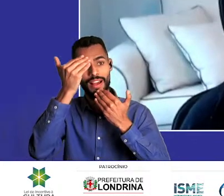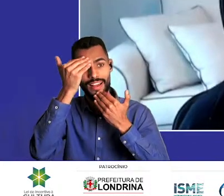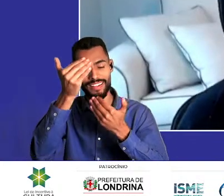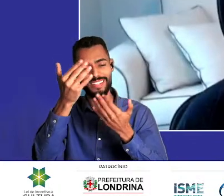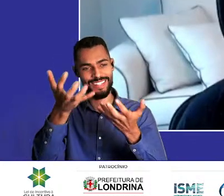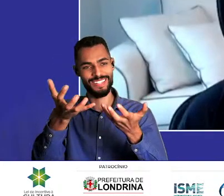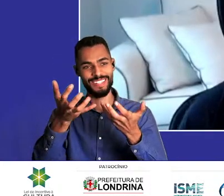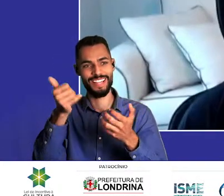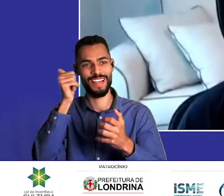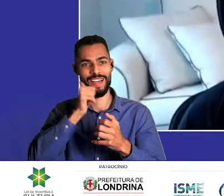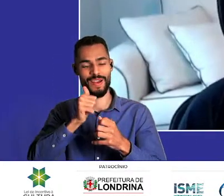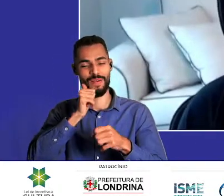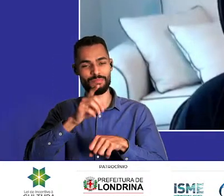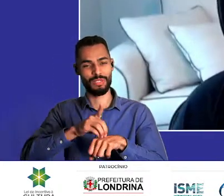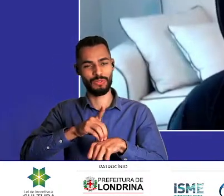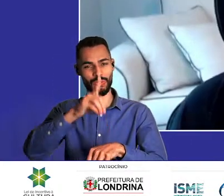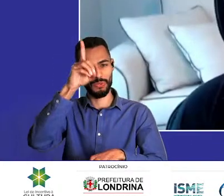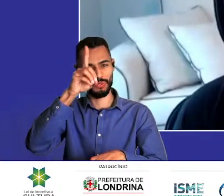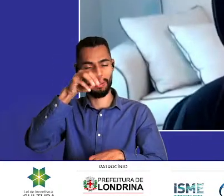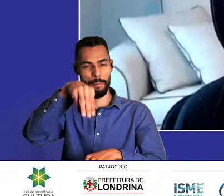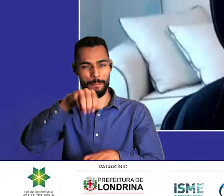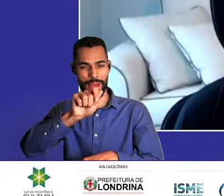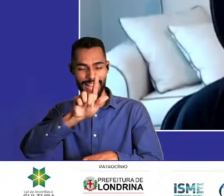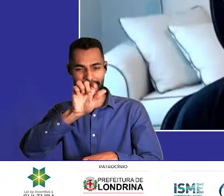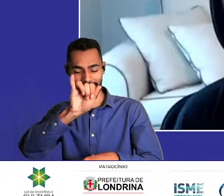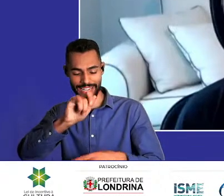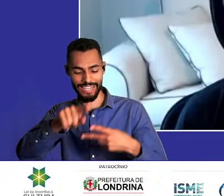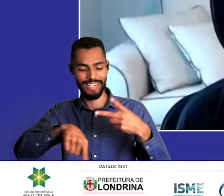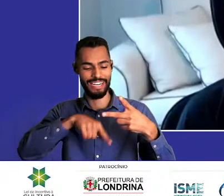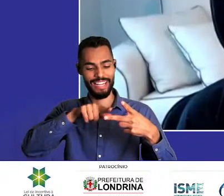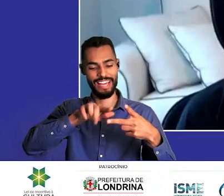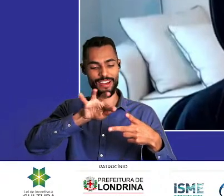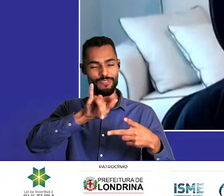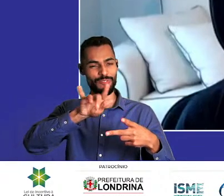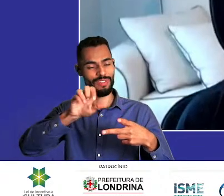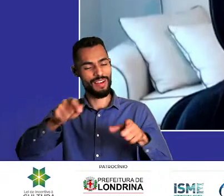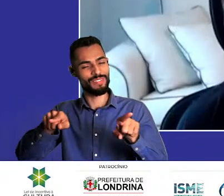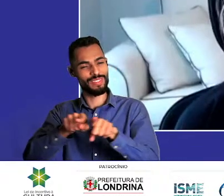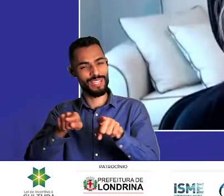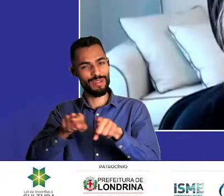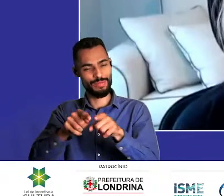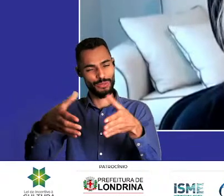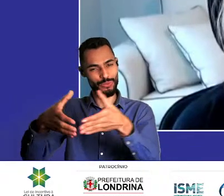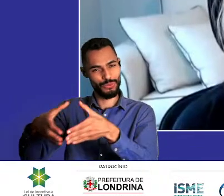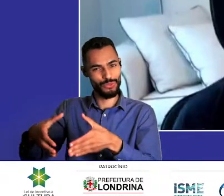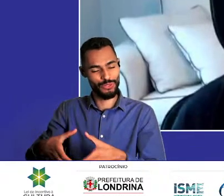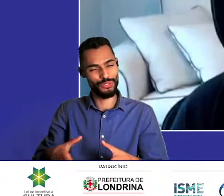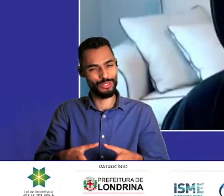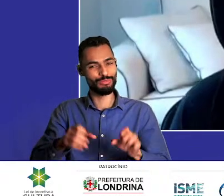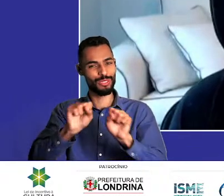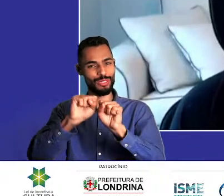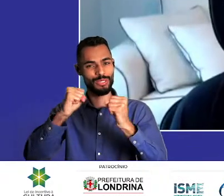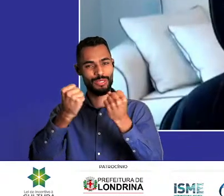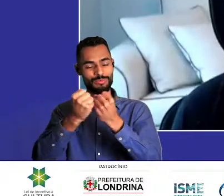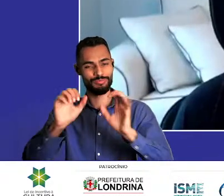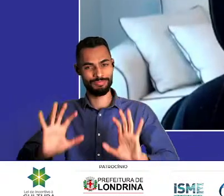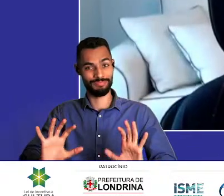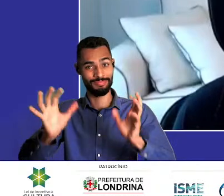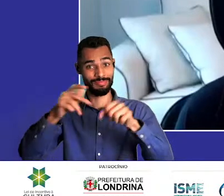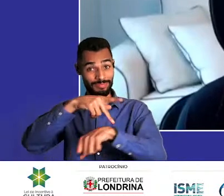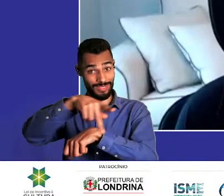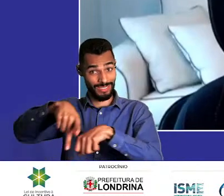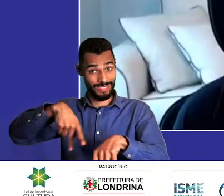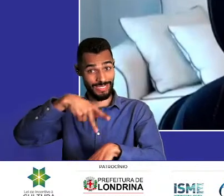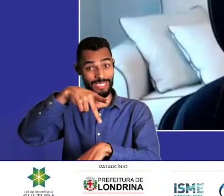team for organizing this international symposium named Visible Voices. It is my